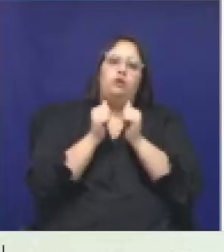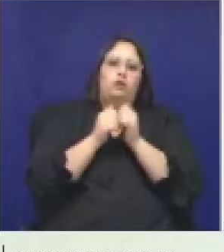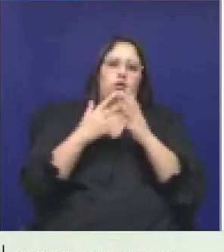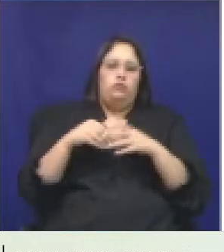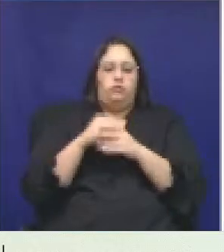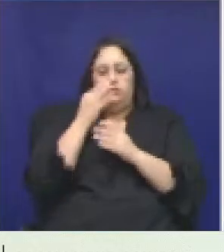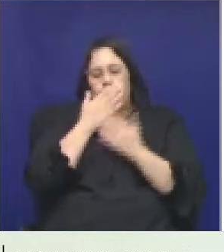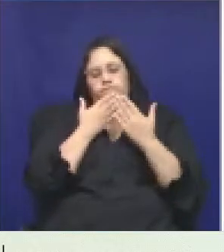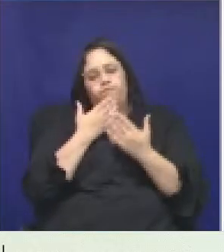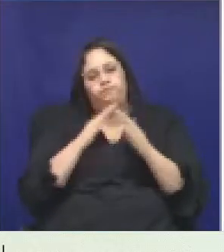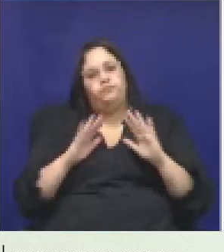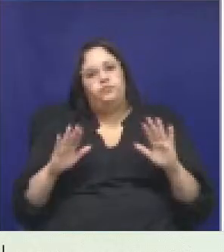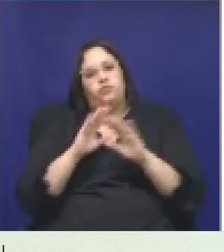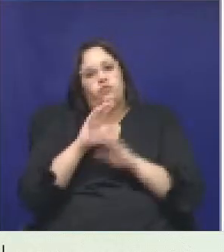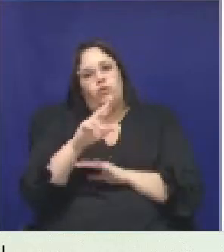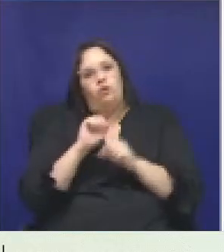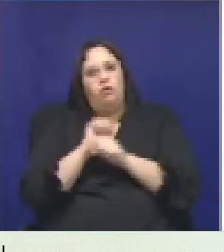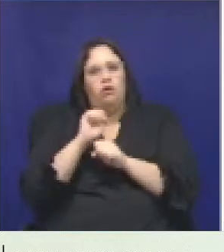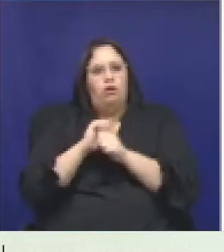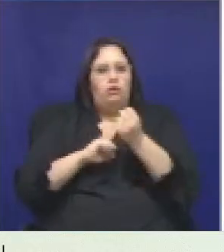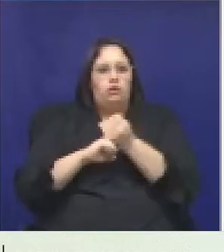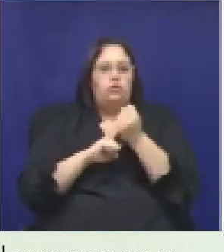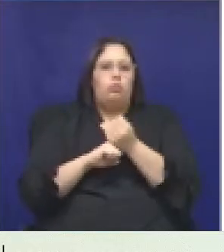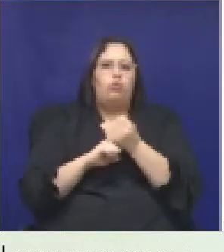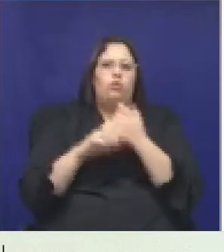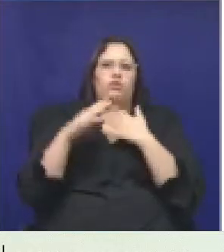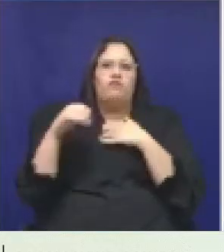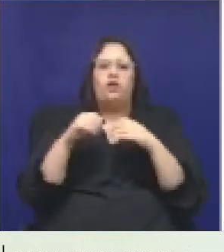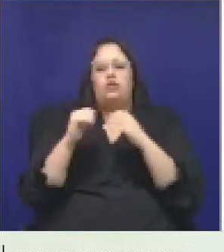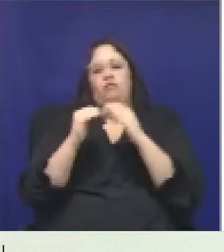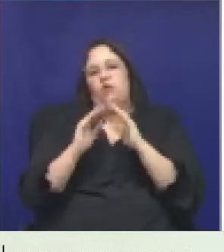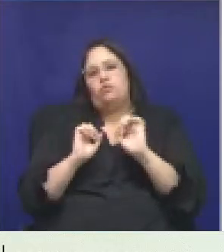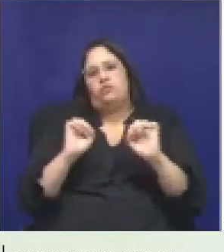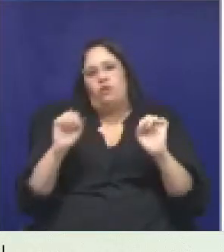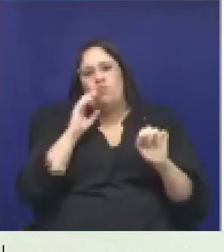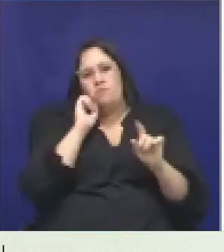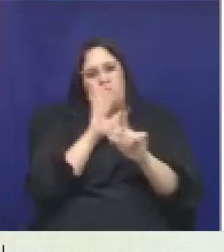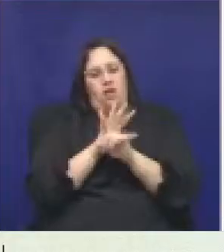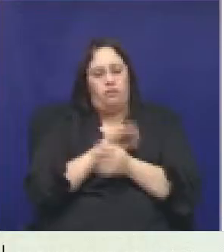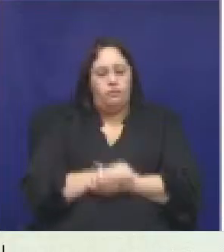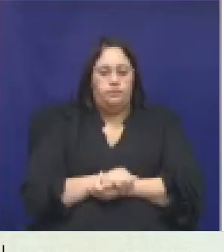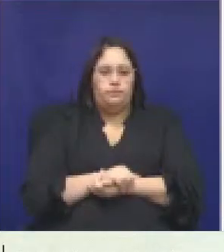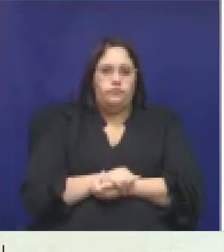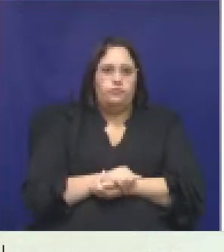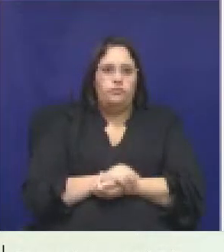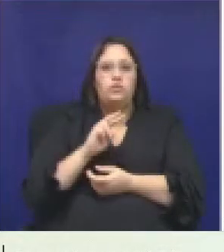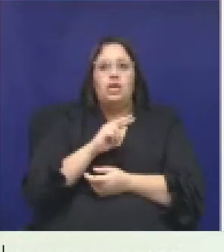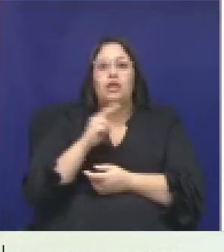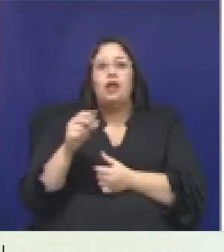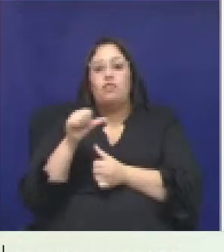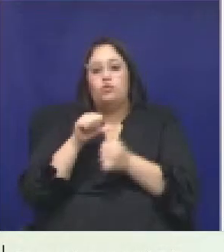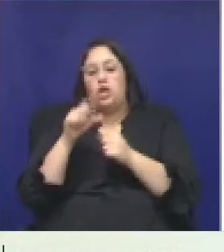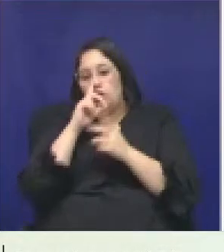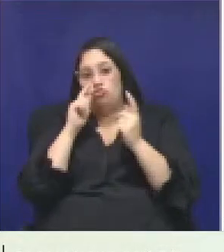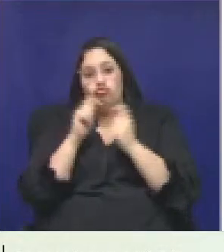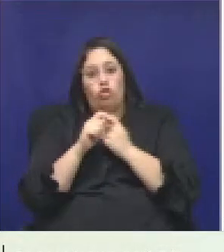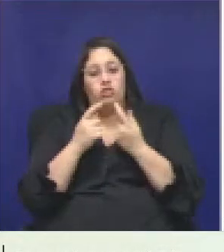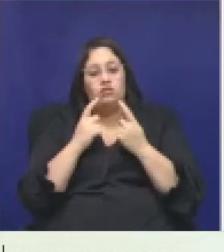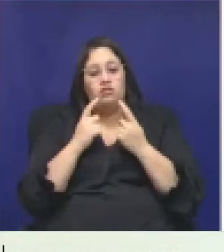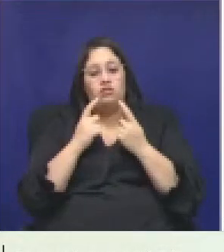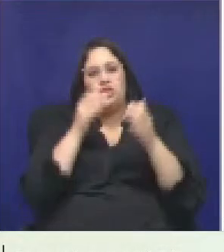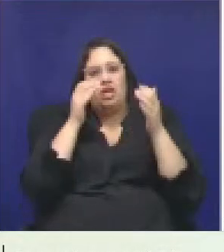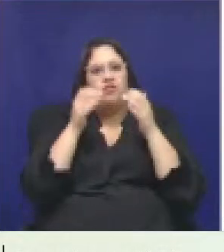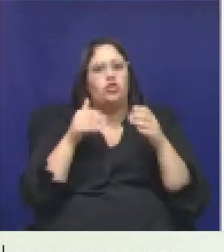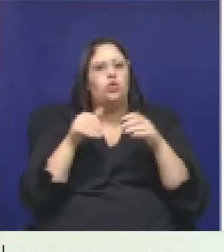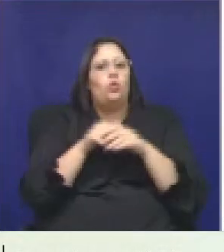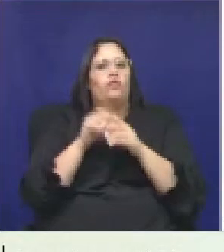government and communities who have supported the affected household. Another societal changing development is the rapid innovation